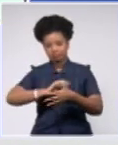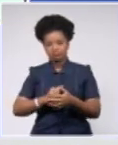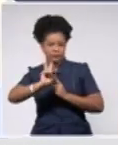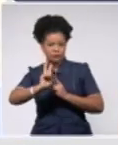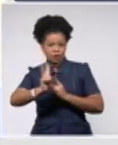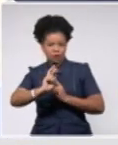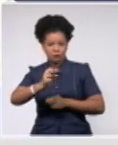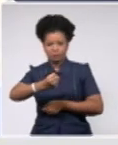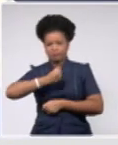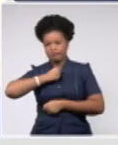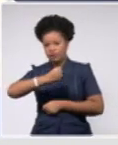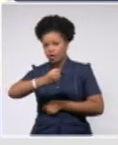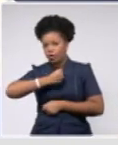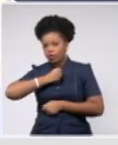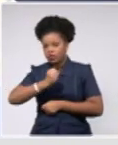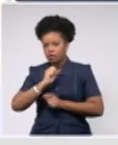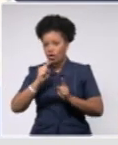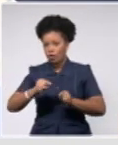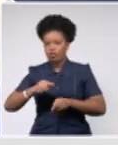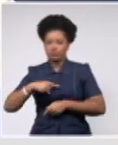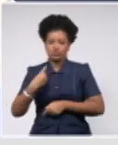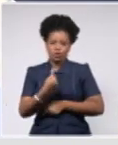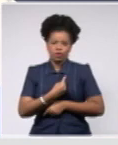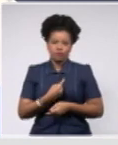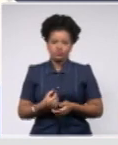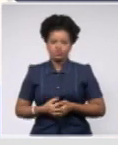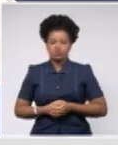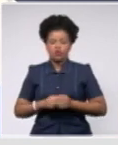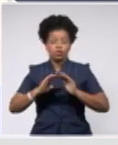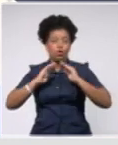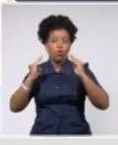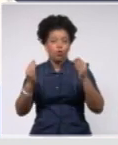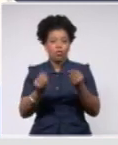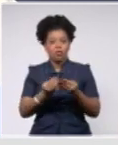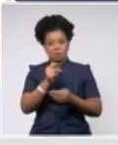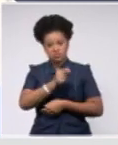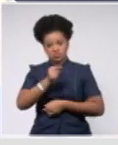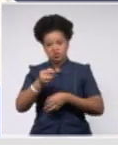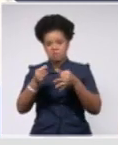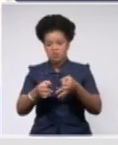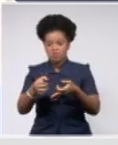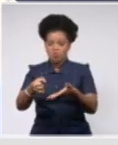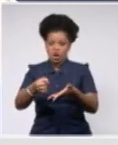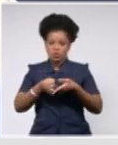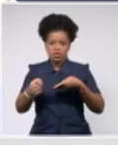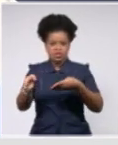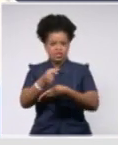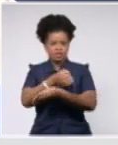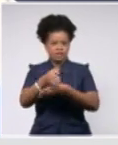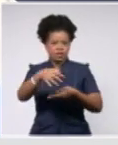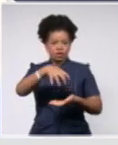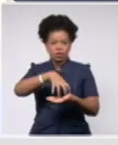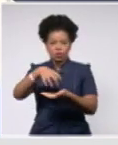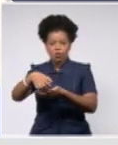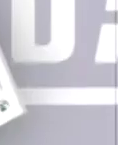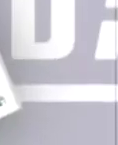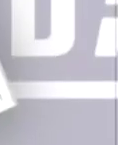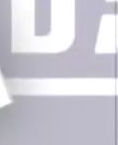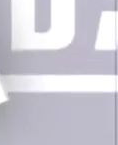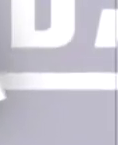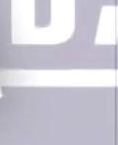8.82%. This is the information we have on the behaviour of the pandemic in Cuba and the world.